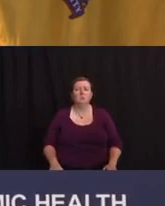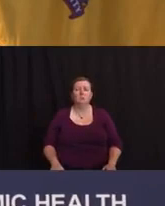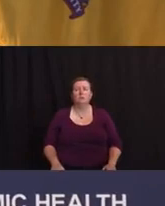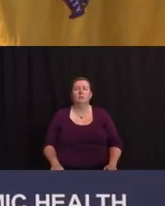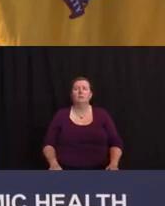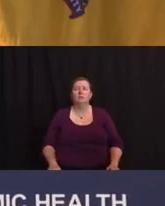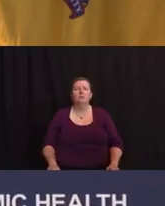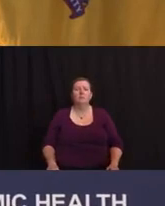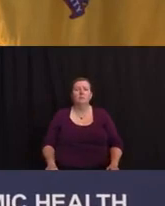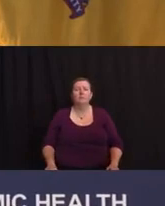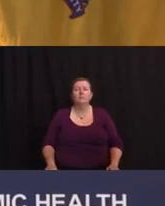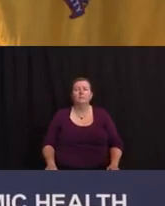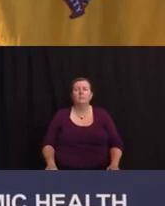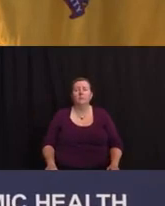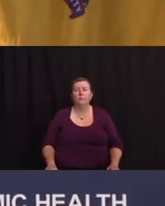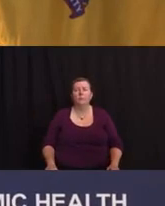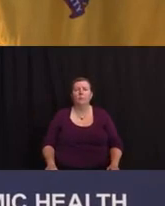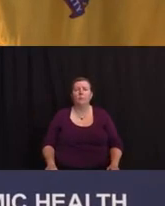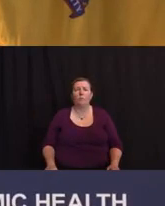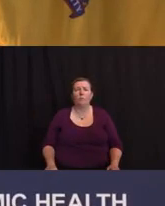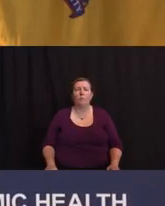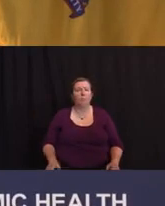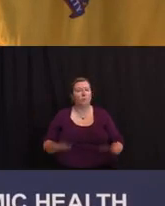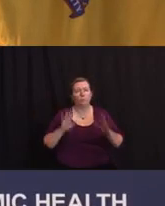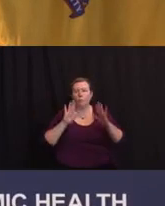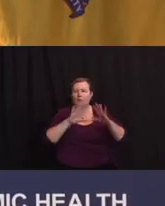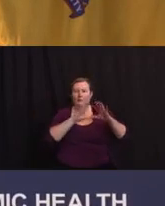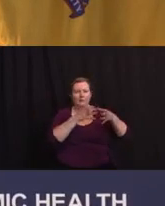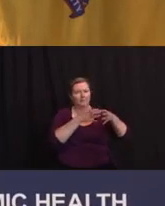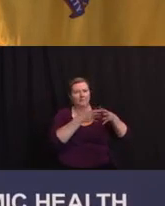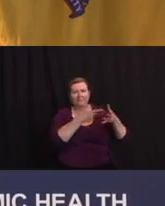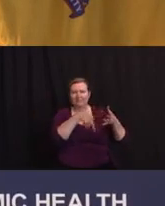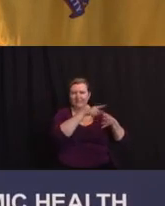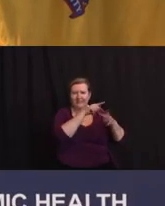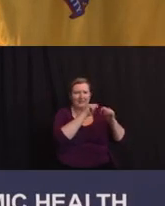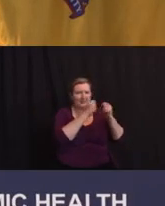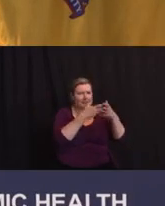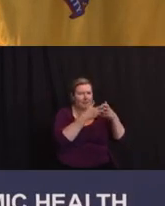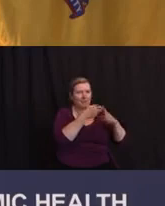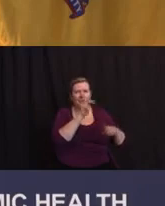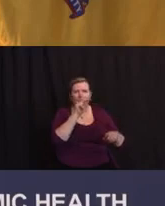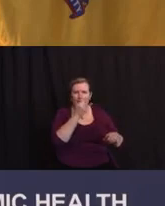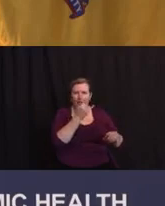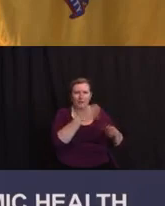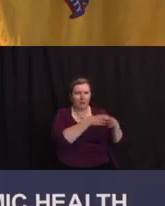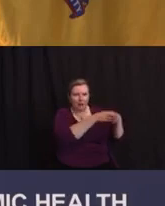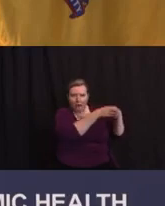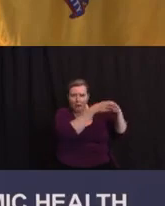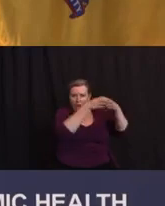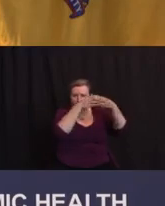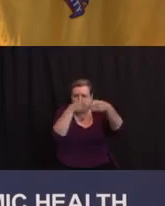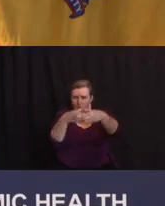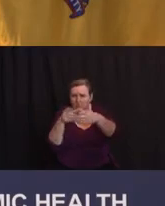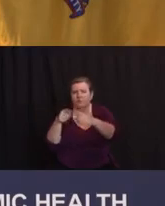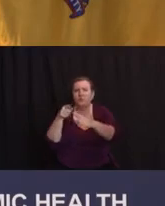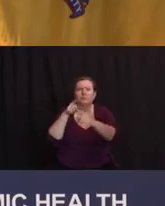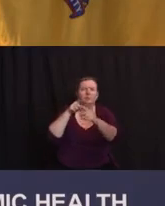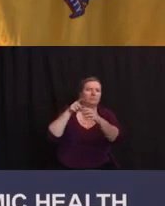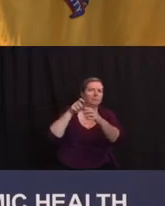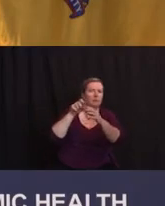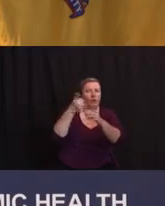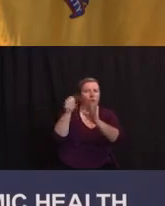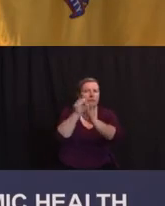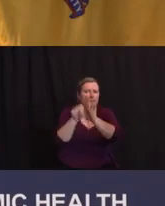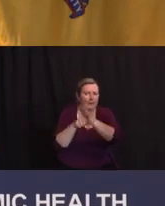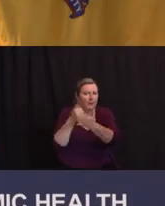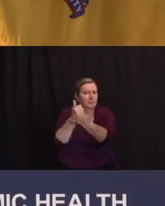people of teammates on the field for us in New Jersey, but wherever we can, we want to help out our fellow states. Judy and Ed, can I meant